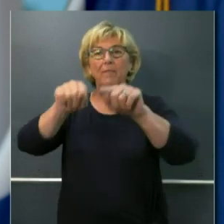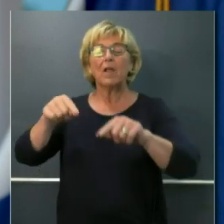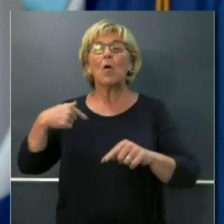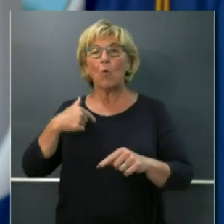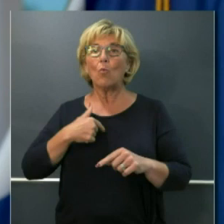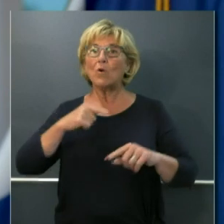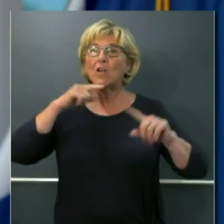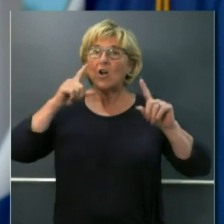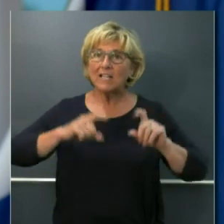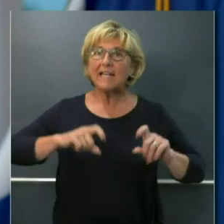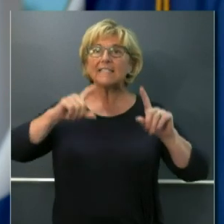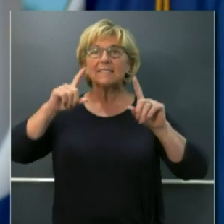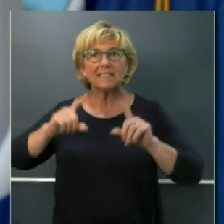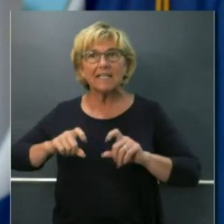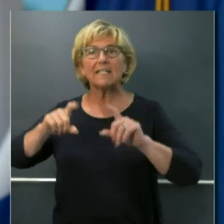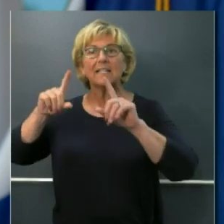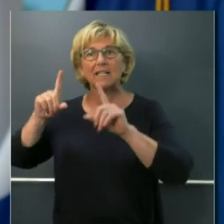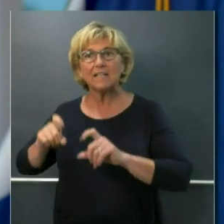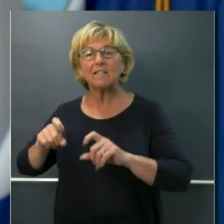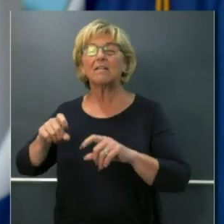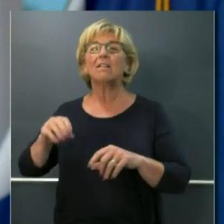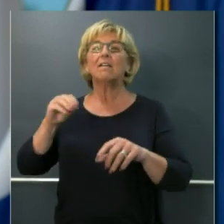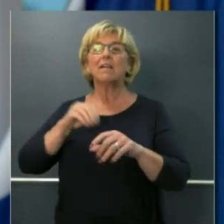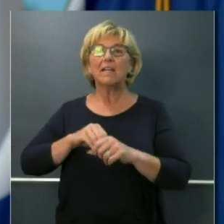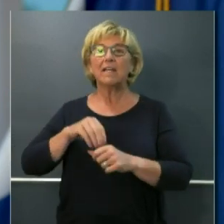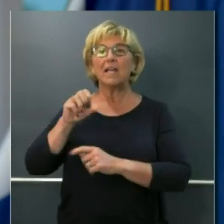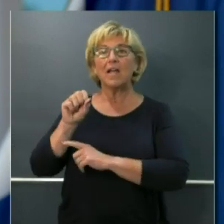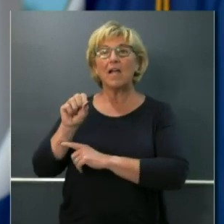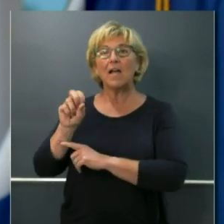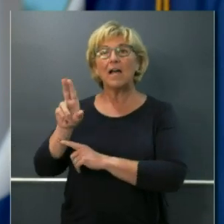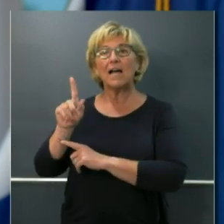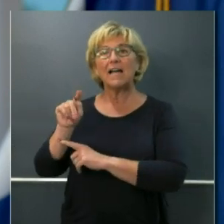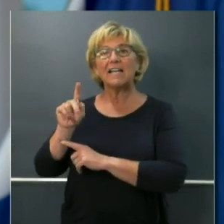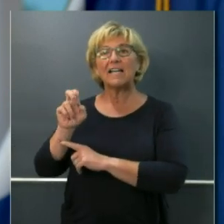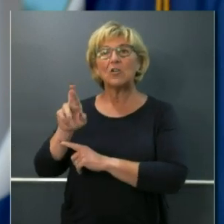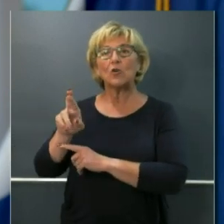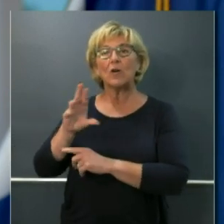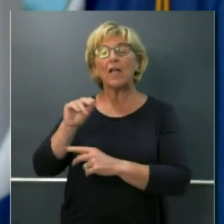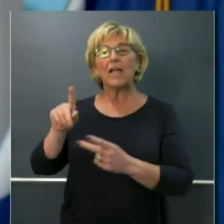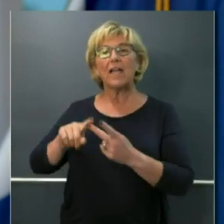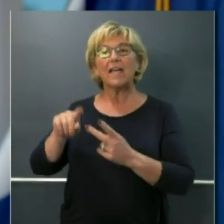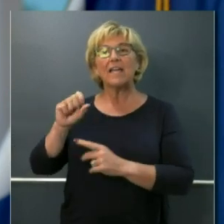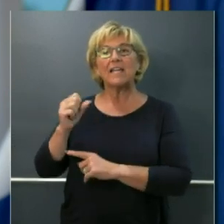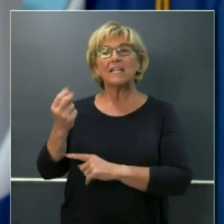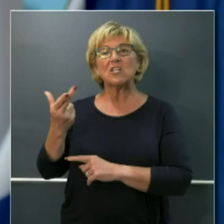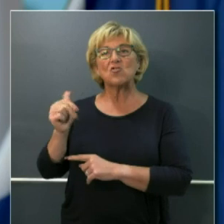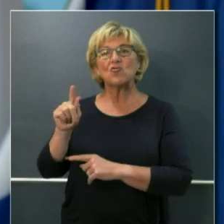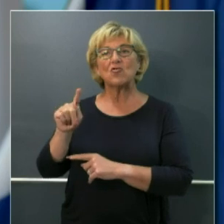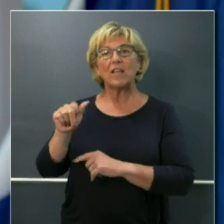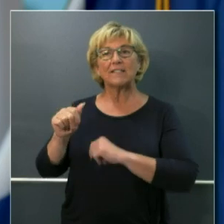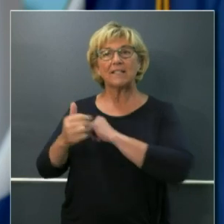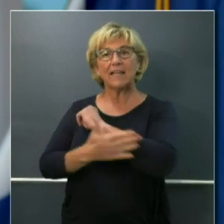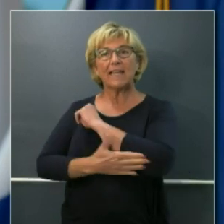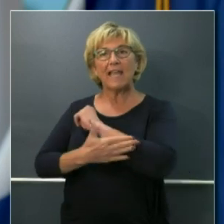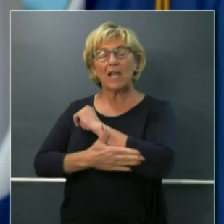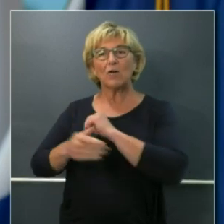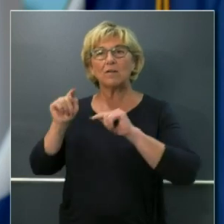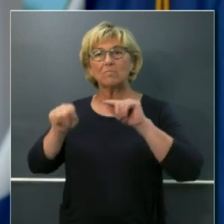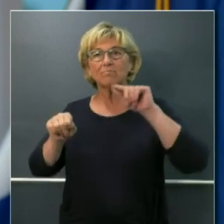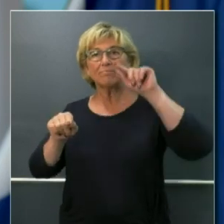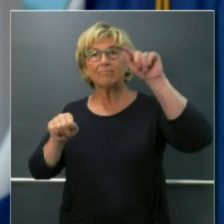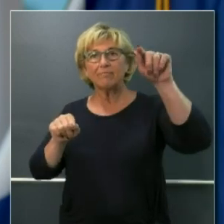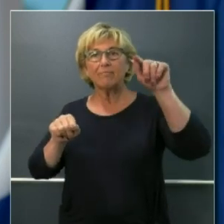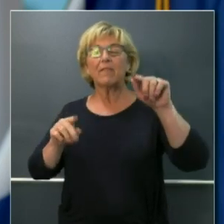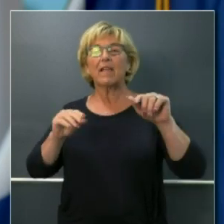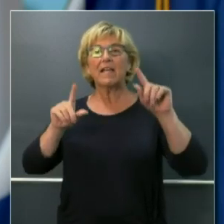tests, end-to-end tests, in Sutter County and Shasta County as specific proof points of the movement in that space. All of